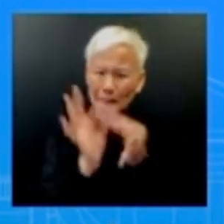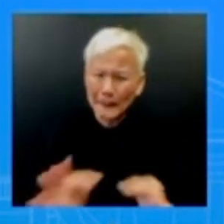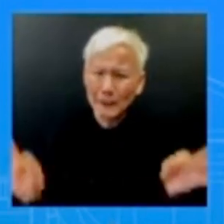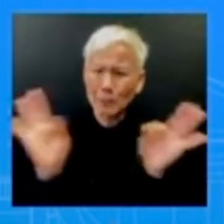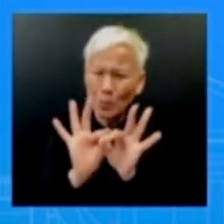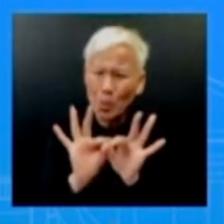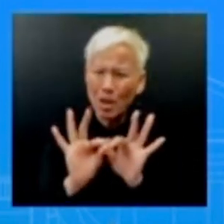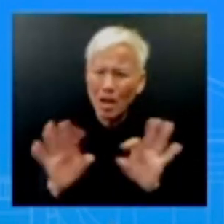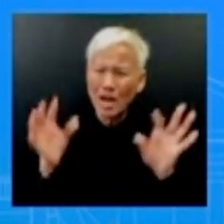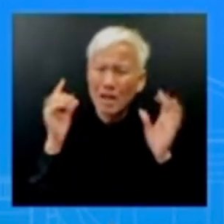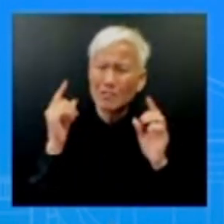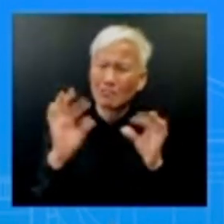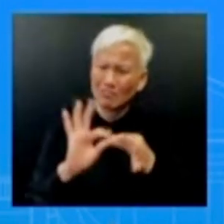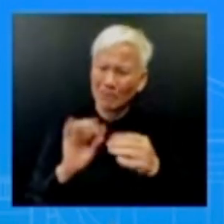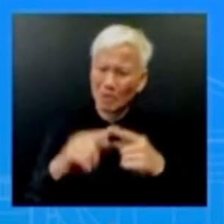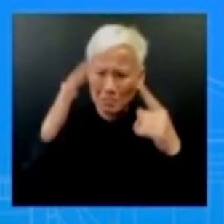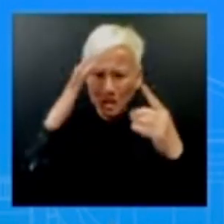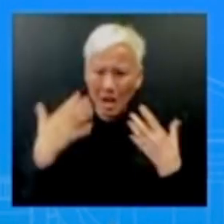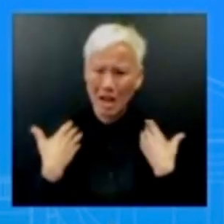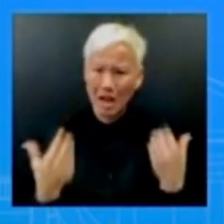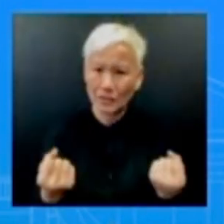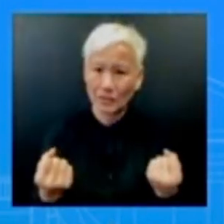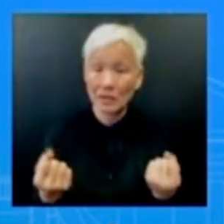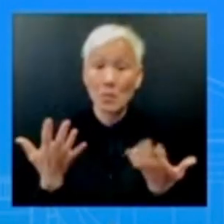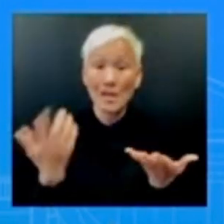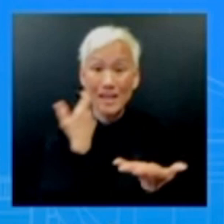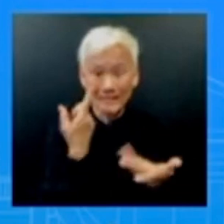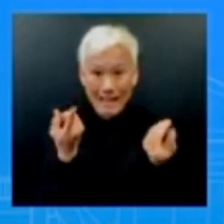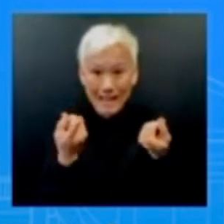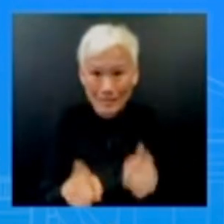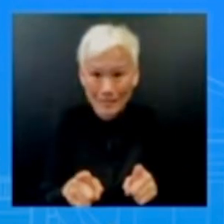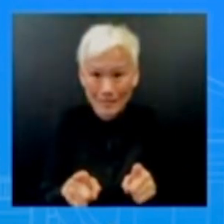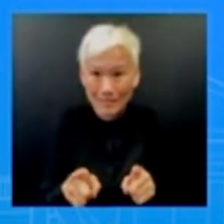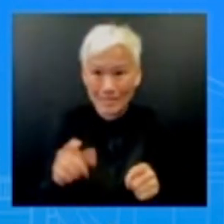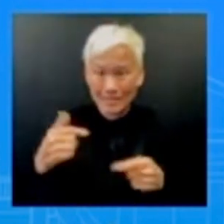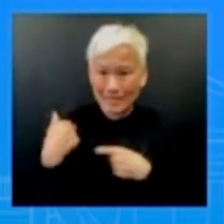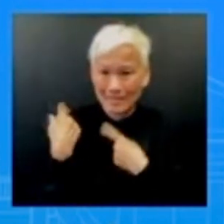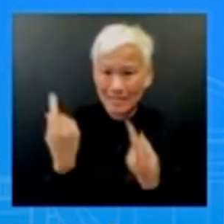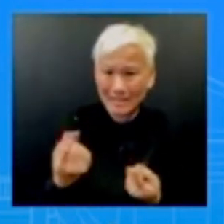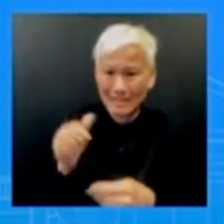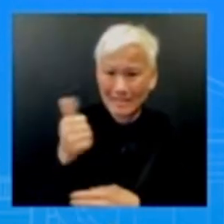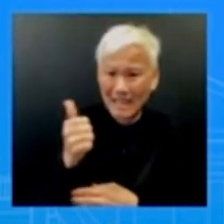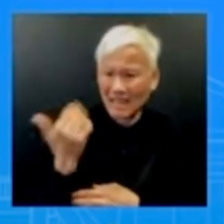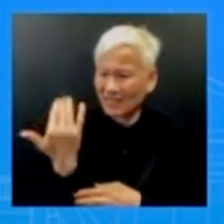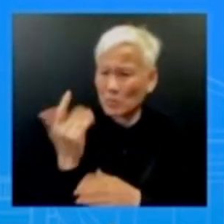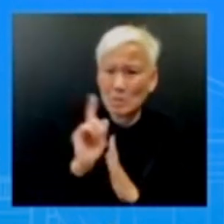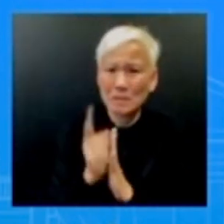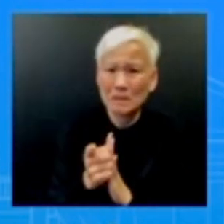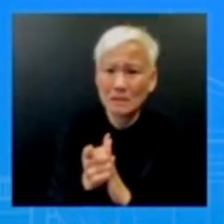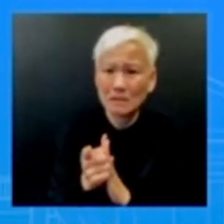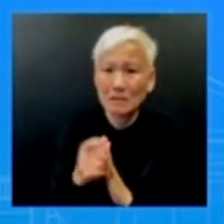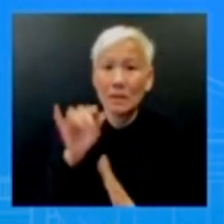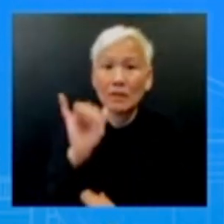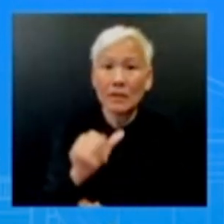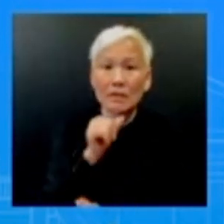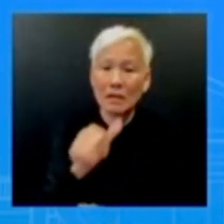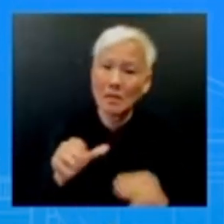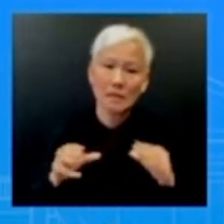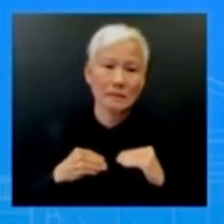has just occurred this last 10, 15 minutes is unacceptable. It is